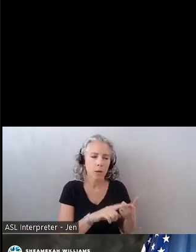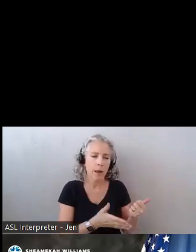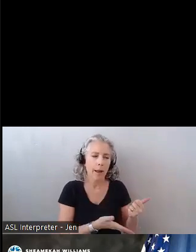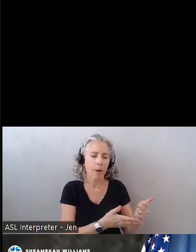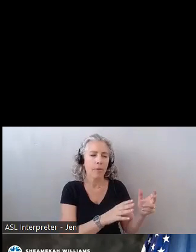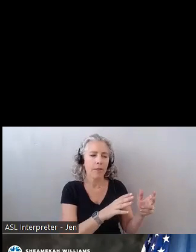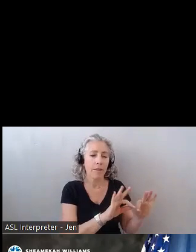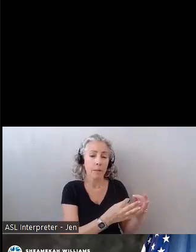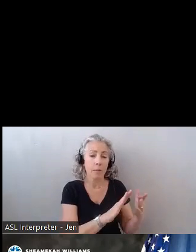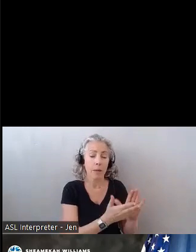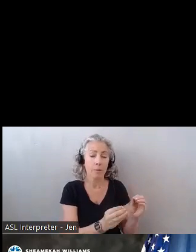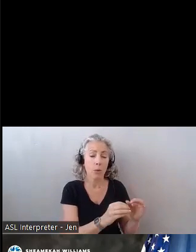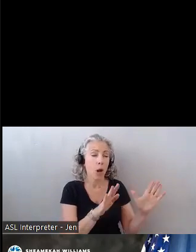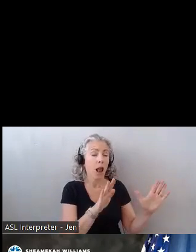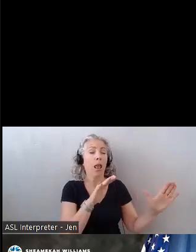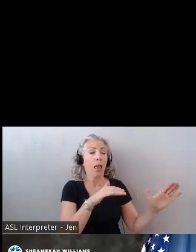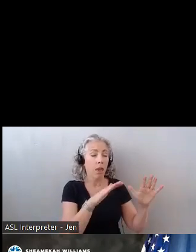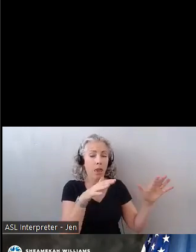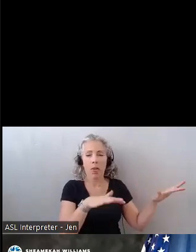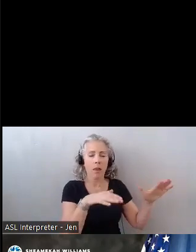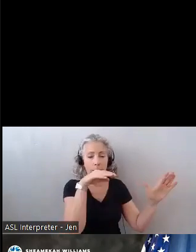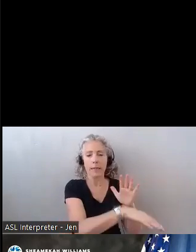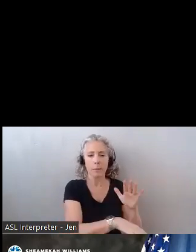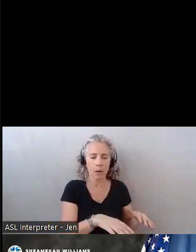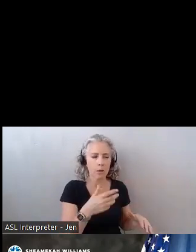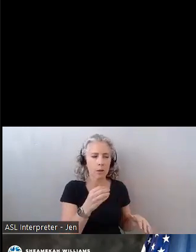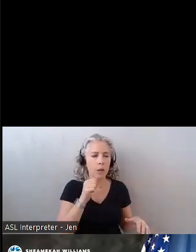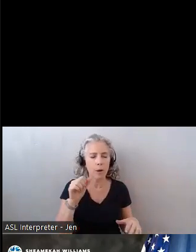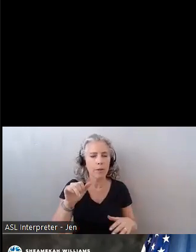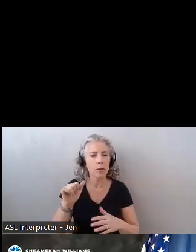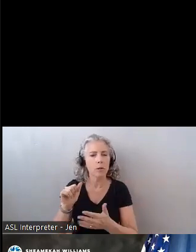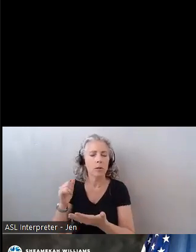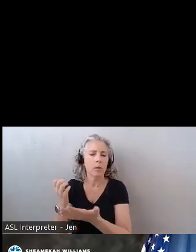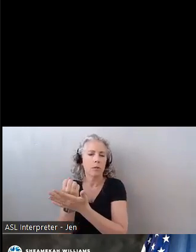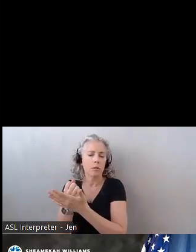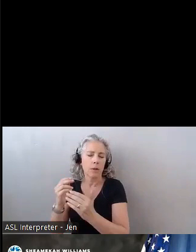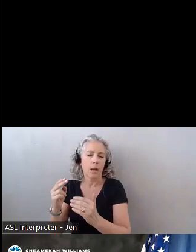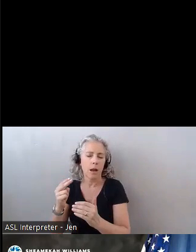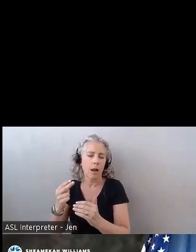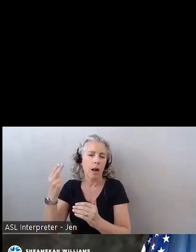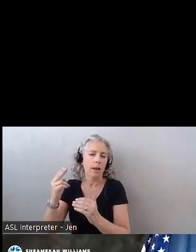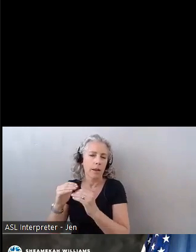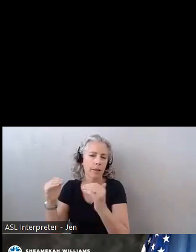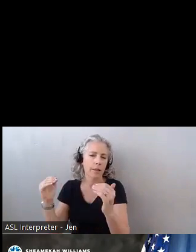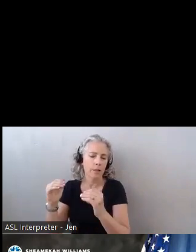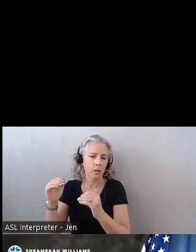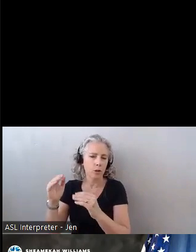to stabilize, and so we don't have those hiring services. And then also key services that are